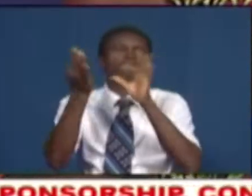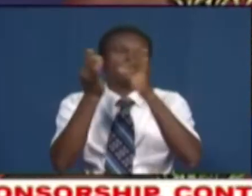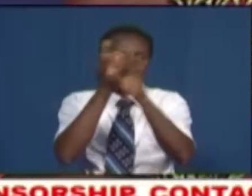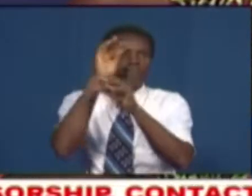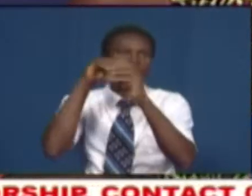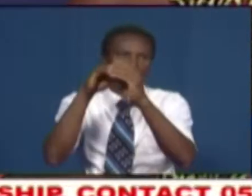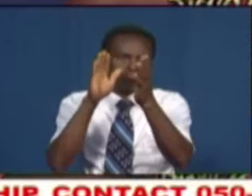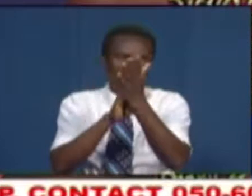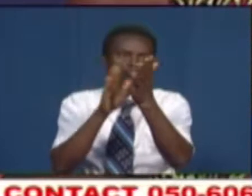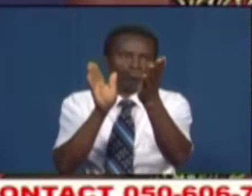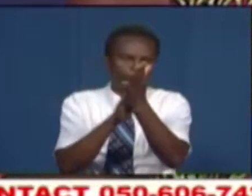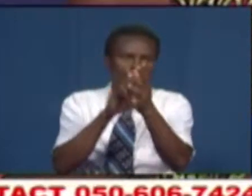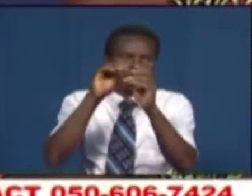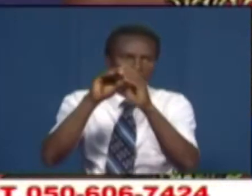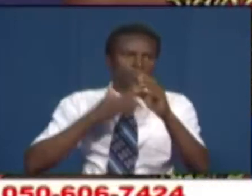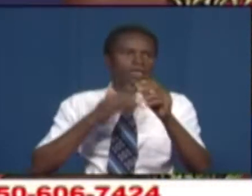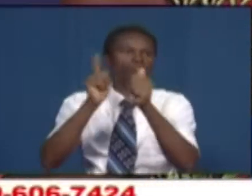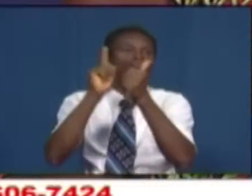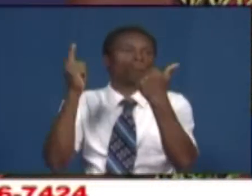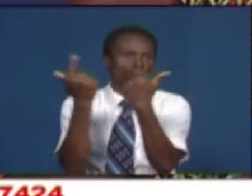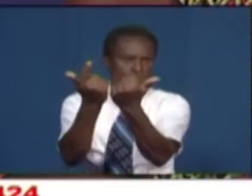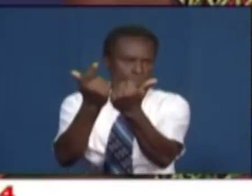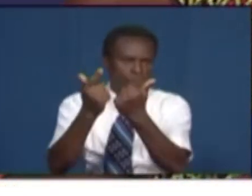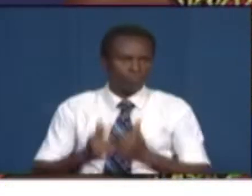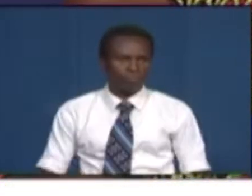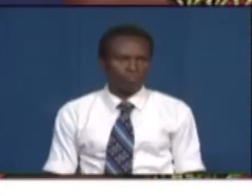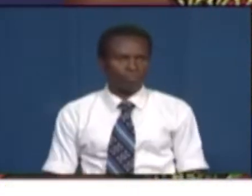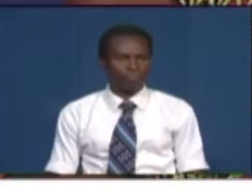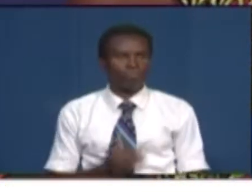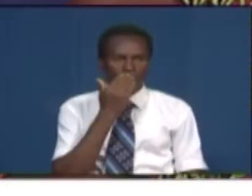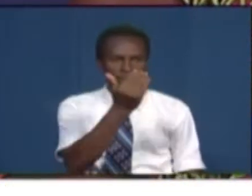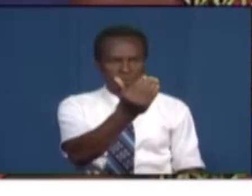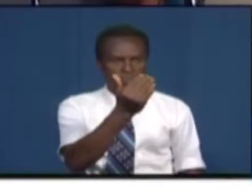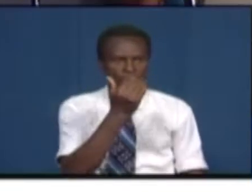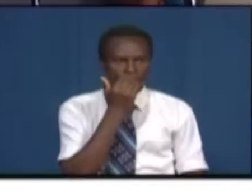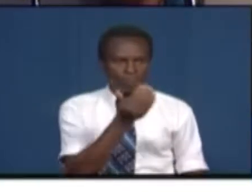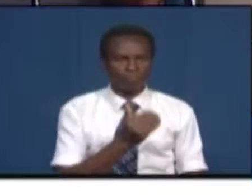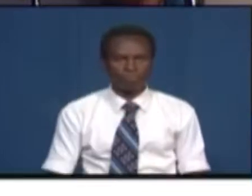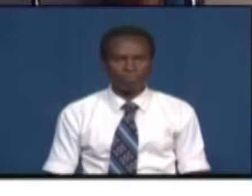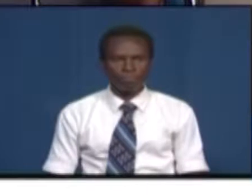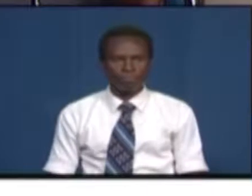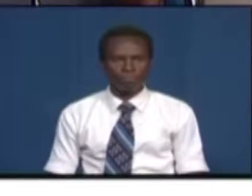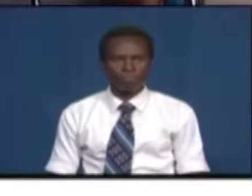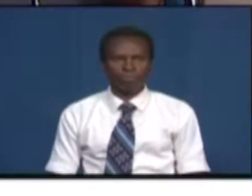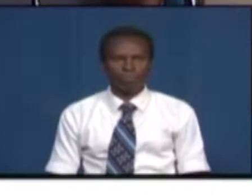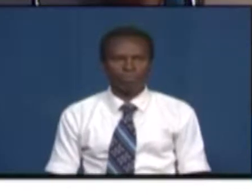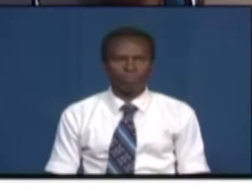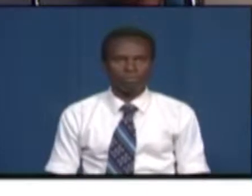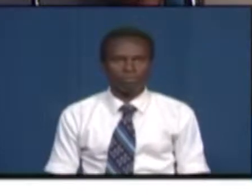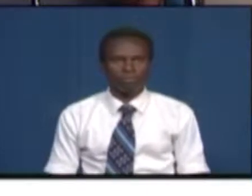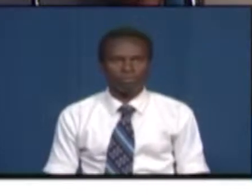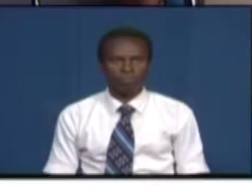up in our advocacy and engagement with the young girls. Right. So in the rest of our discussions, we'll be talking